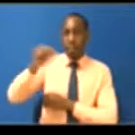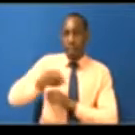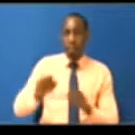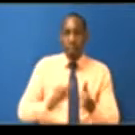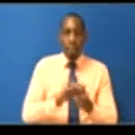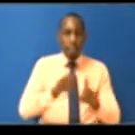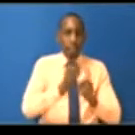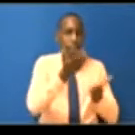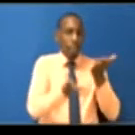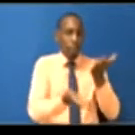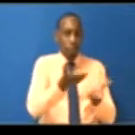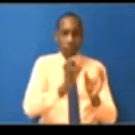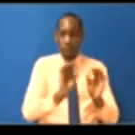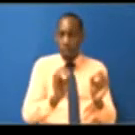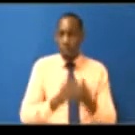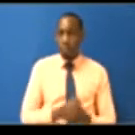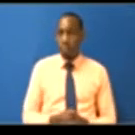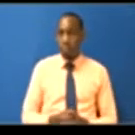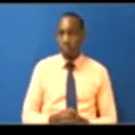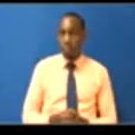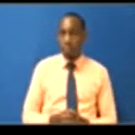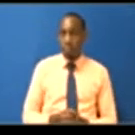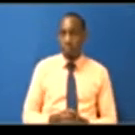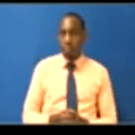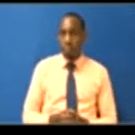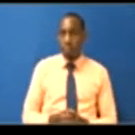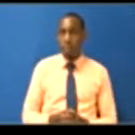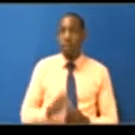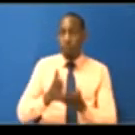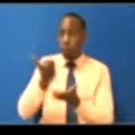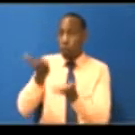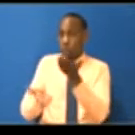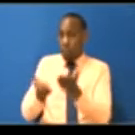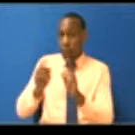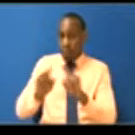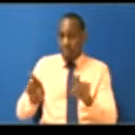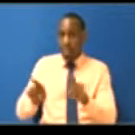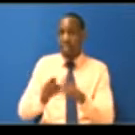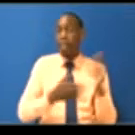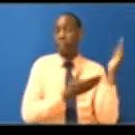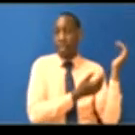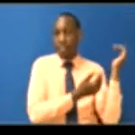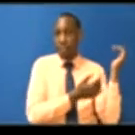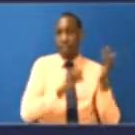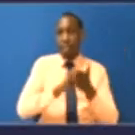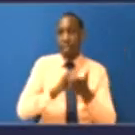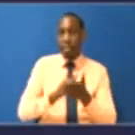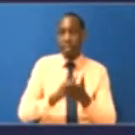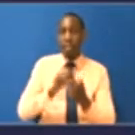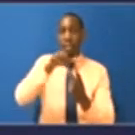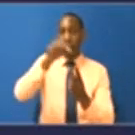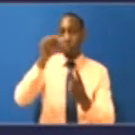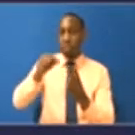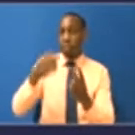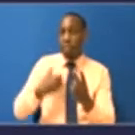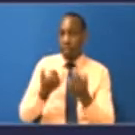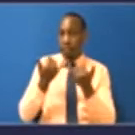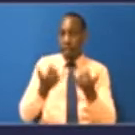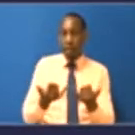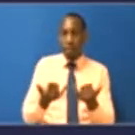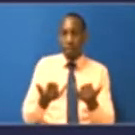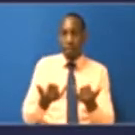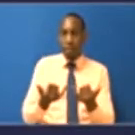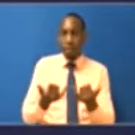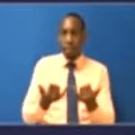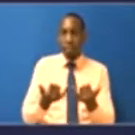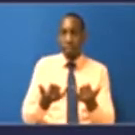through the same scrutiny that you that you've put through no he would be put he would be put but it's the expectation that we would have a choice now we have